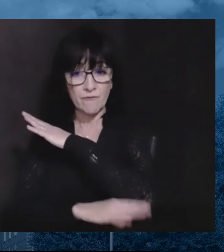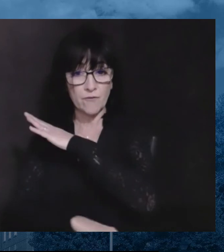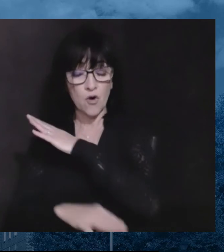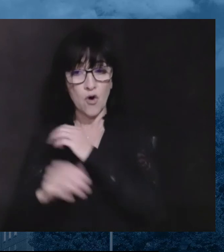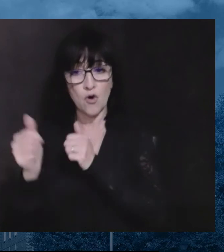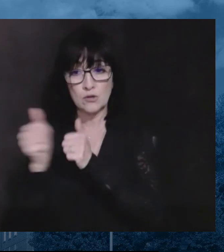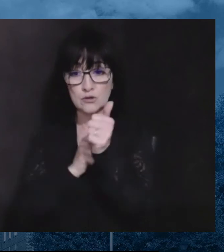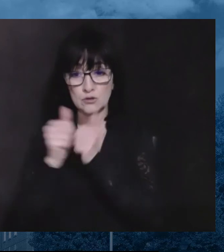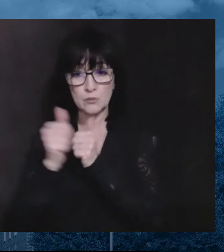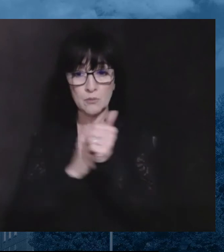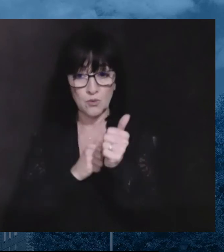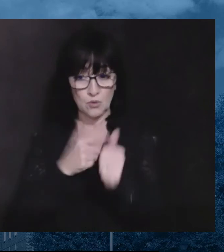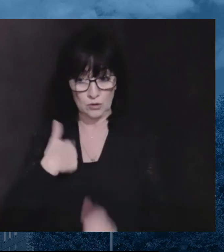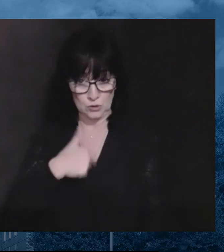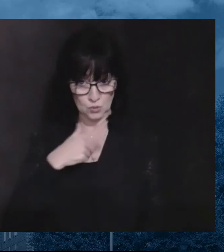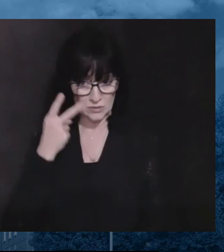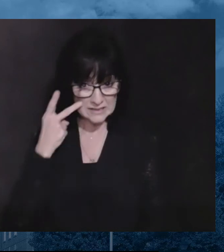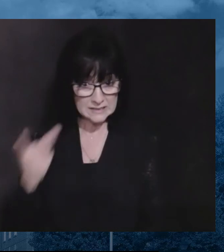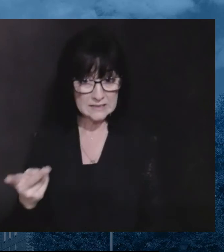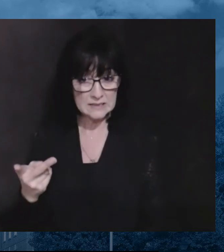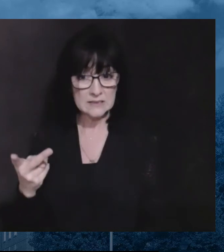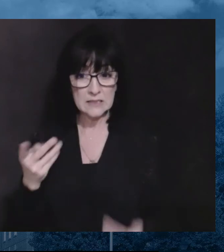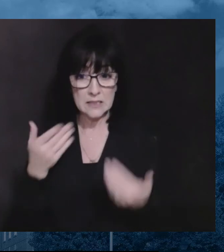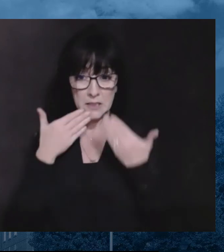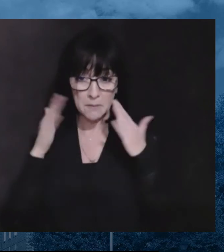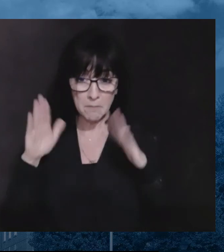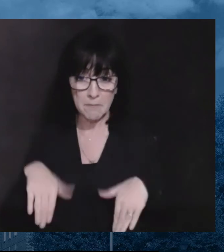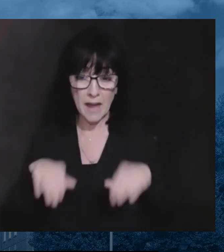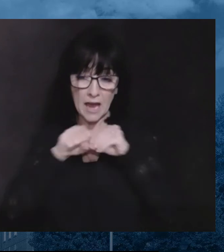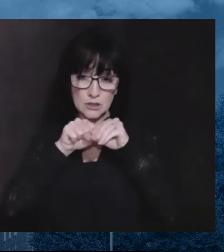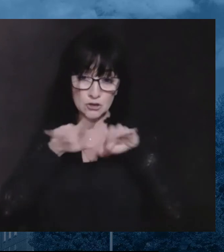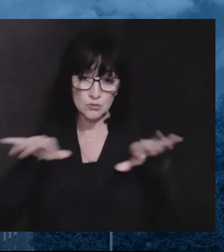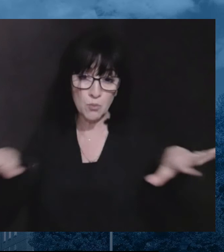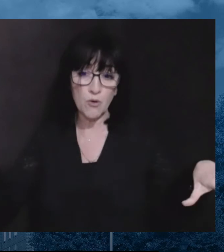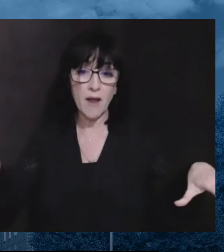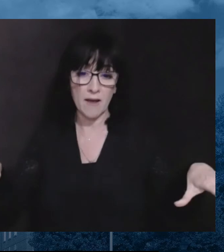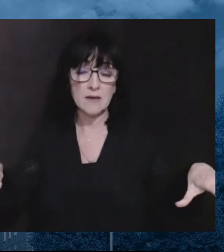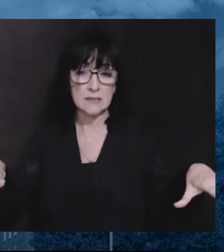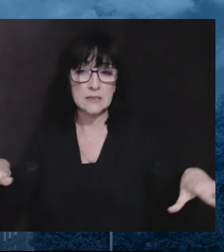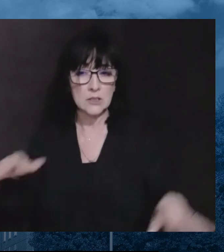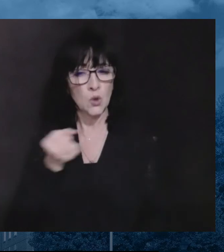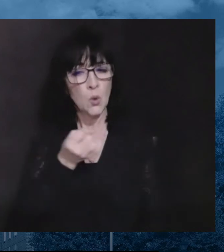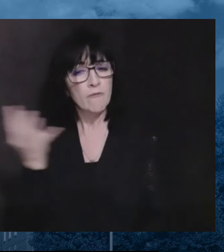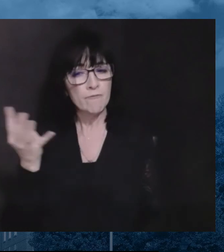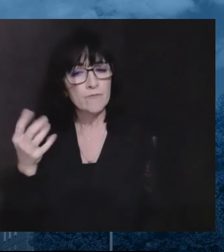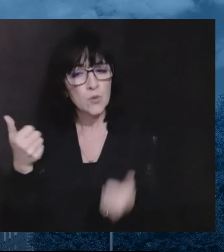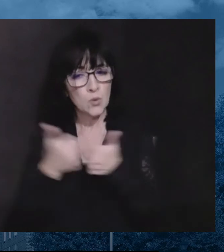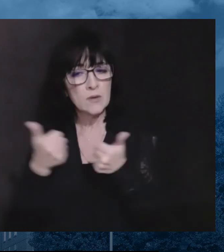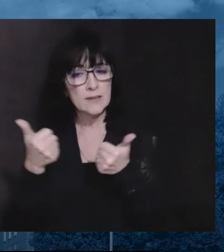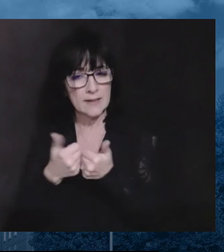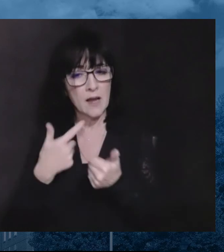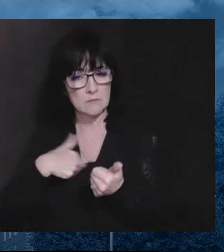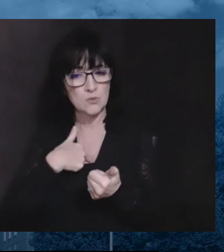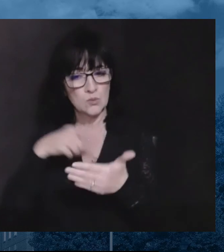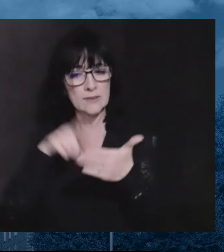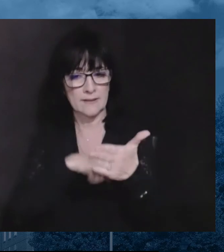transmission at all. Dr. Rattay can maybe comment better on that. There were a couple games that were canceled because of